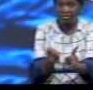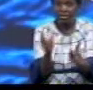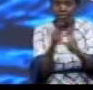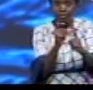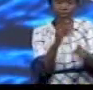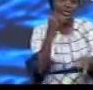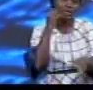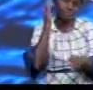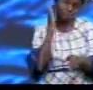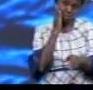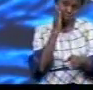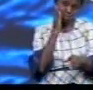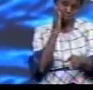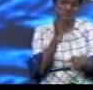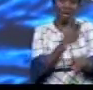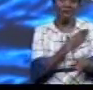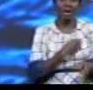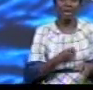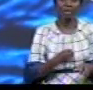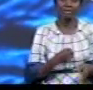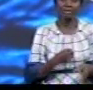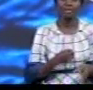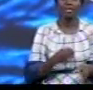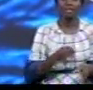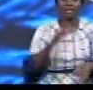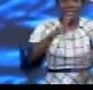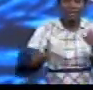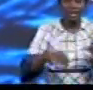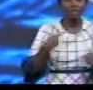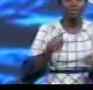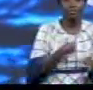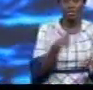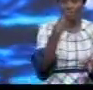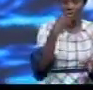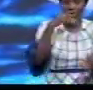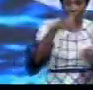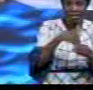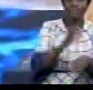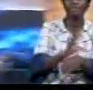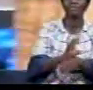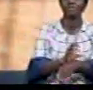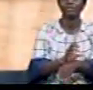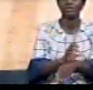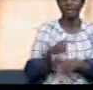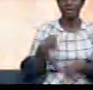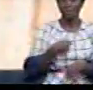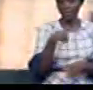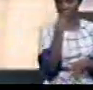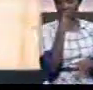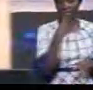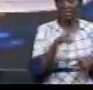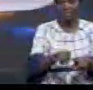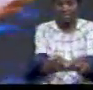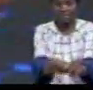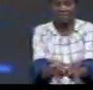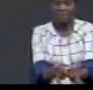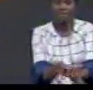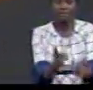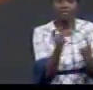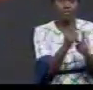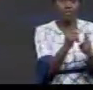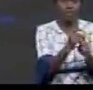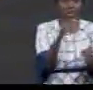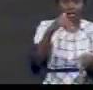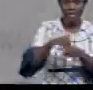home than we say in church. We say a different word in